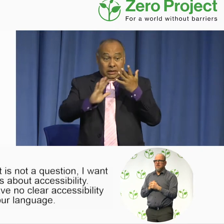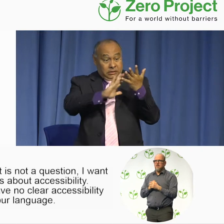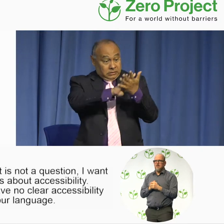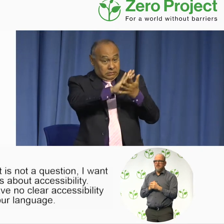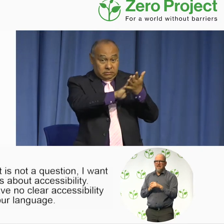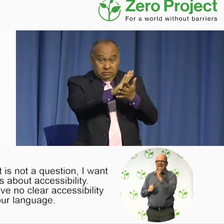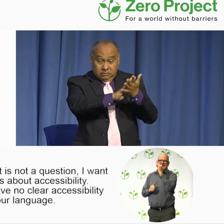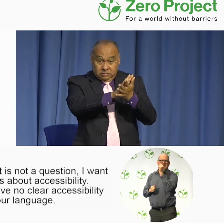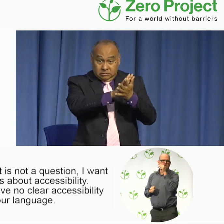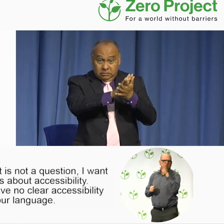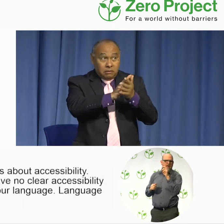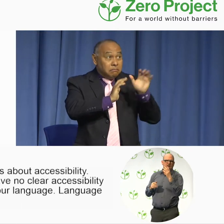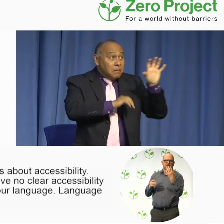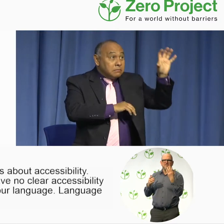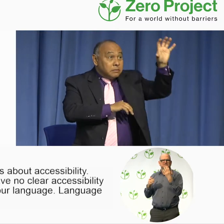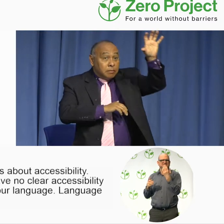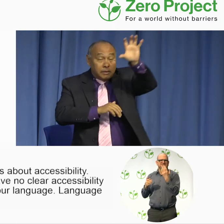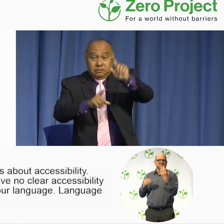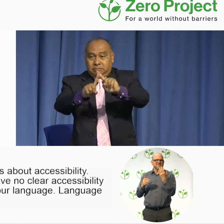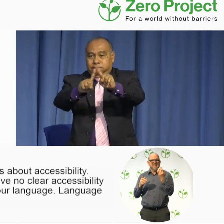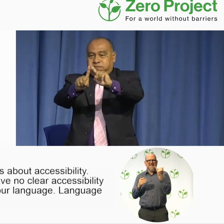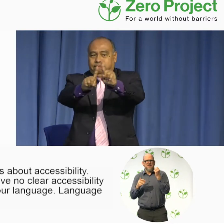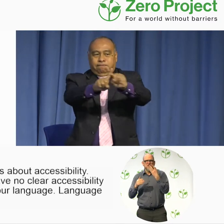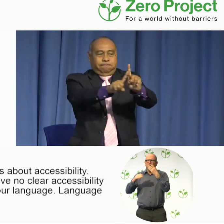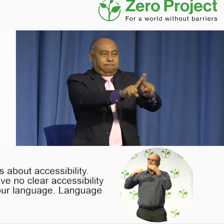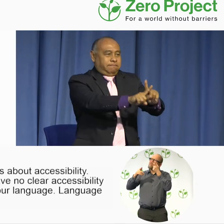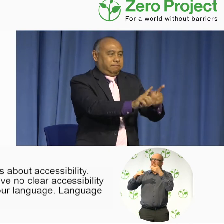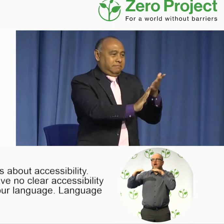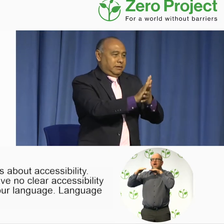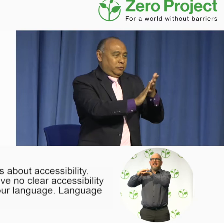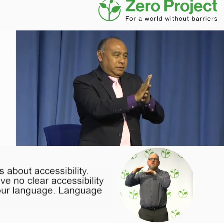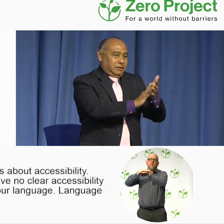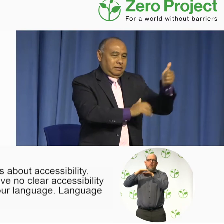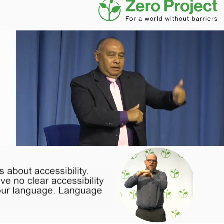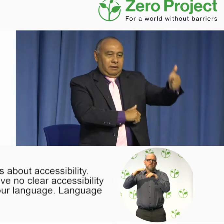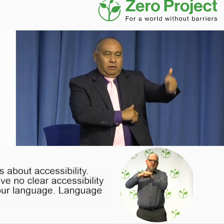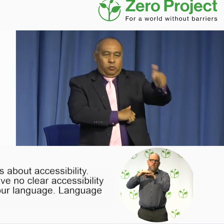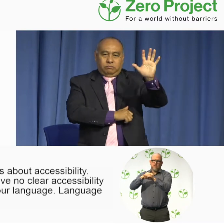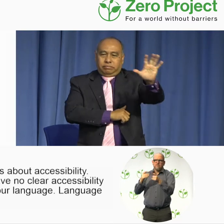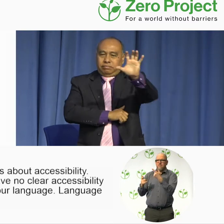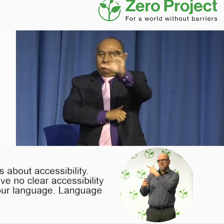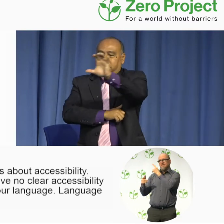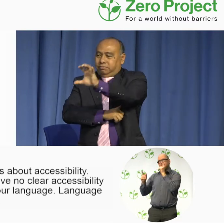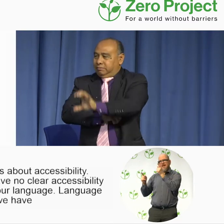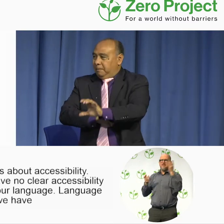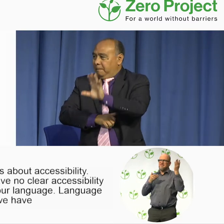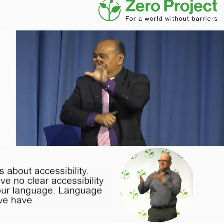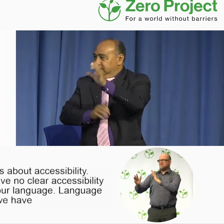language. It's a language accessibility. You know, in every country,